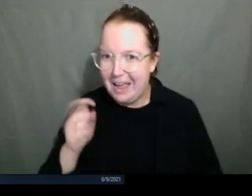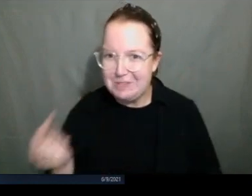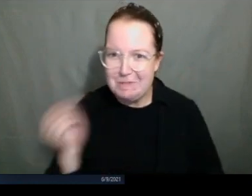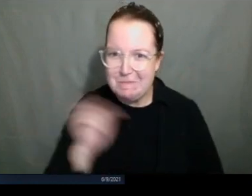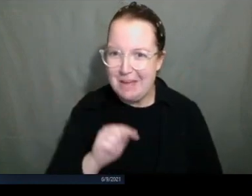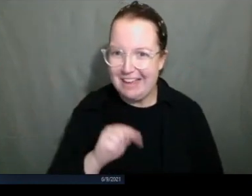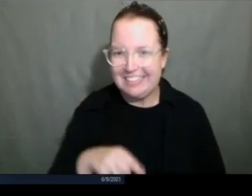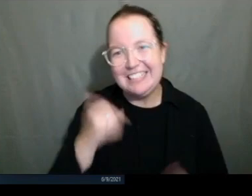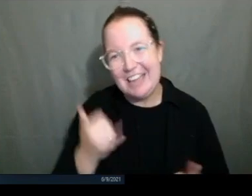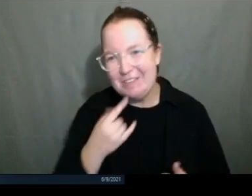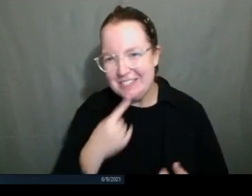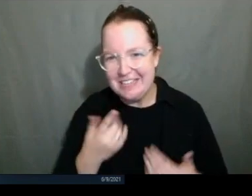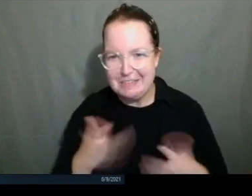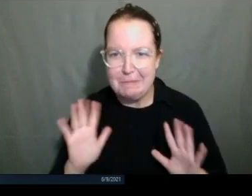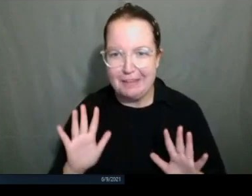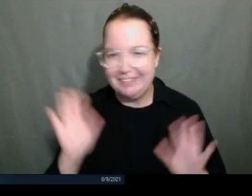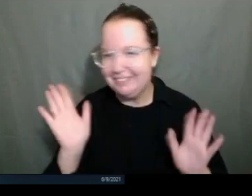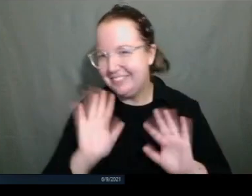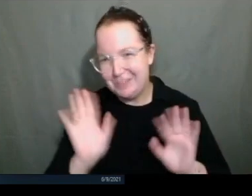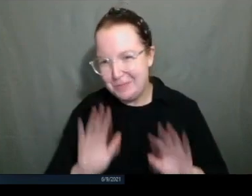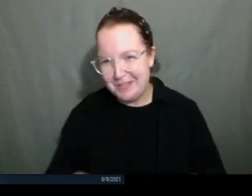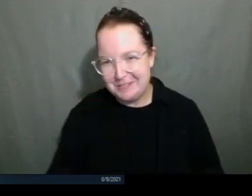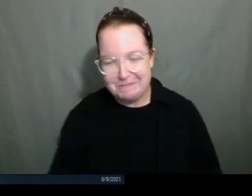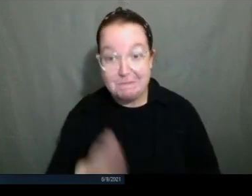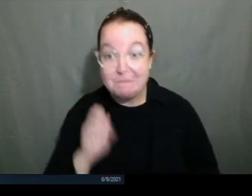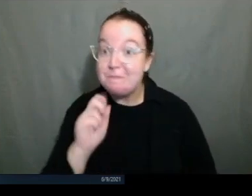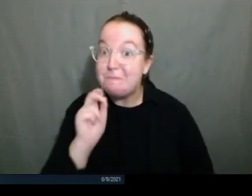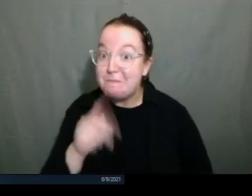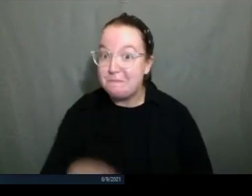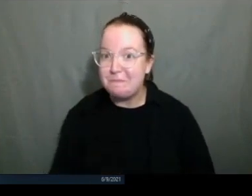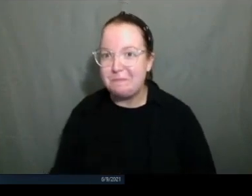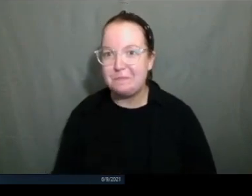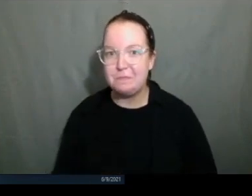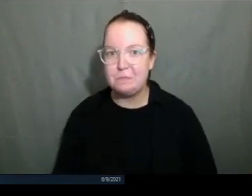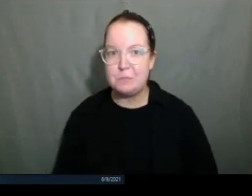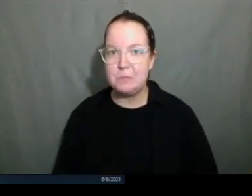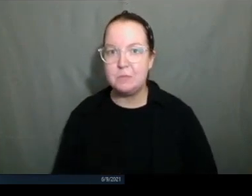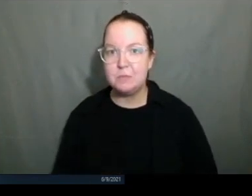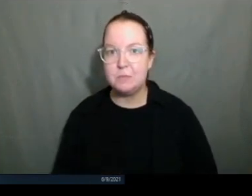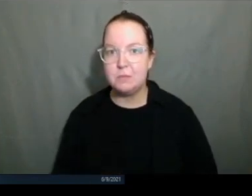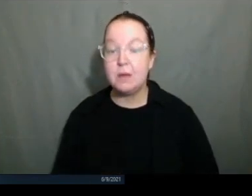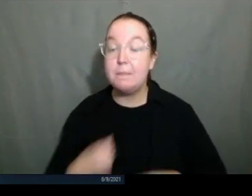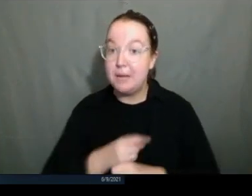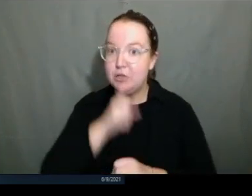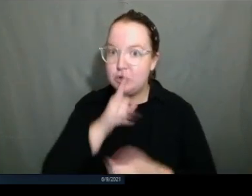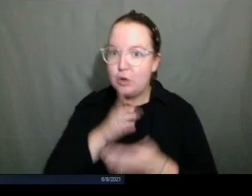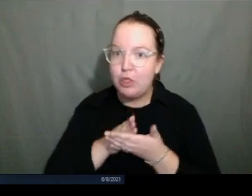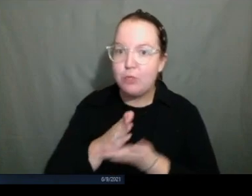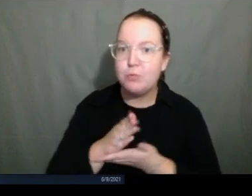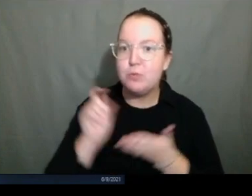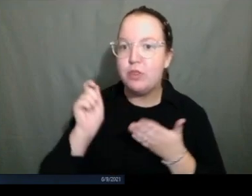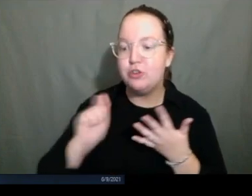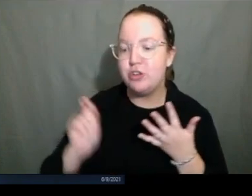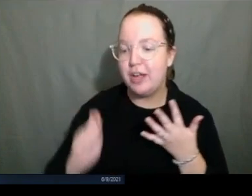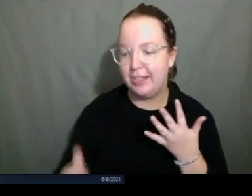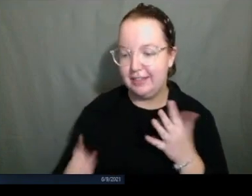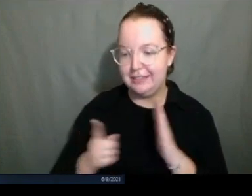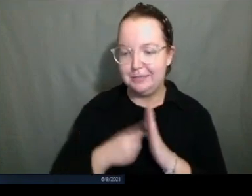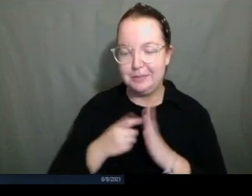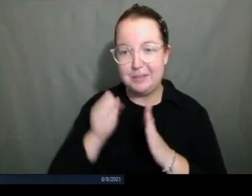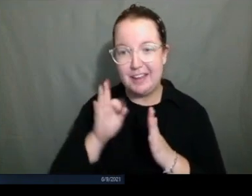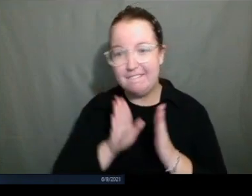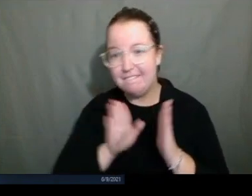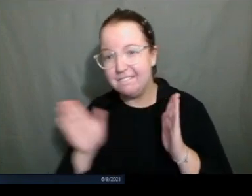Okay, it says completed. Okay, perfect. Yeah, just make sure you are completing it through the checklist. Sometimes